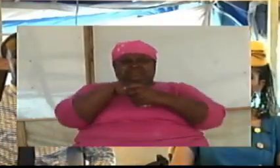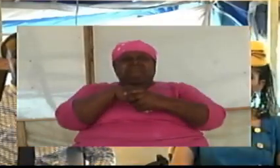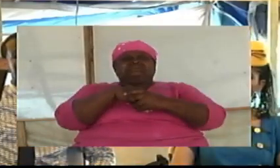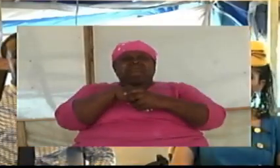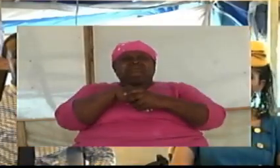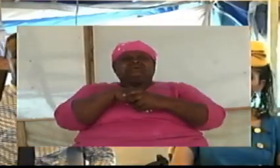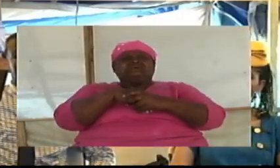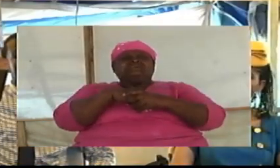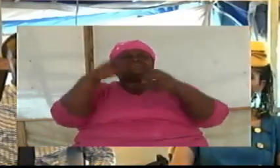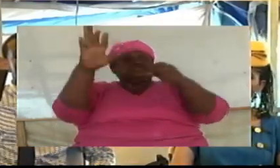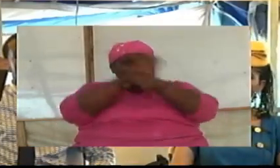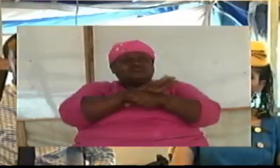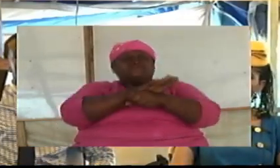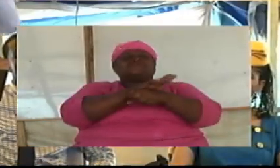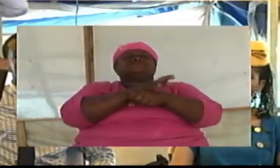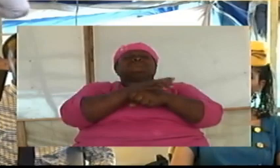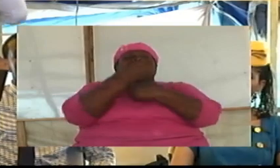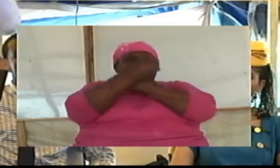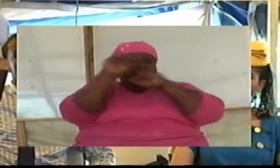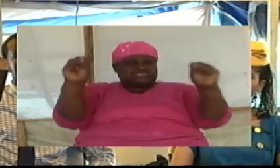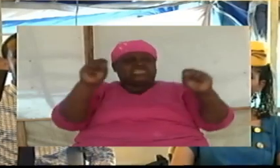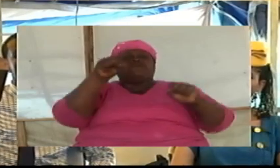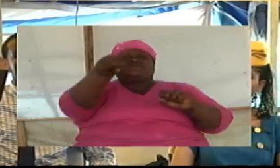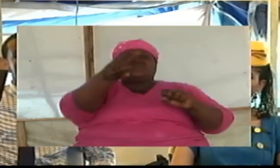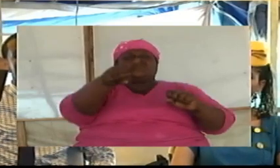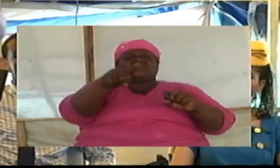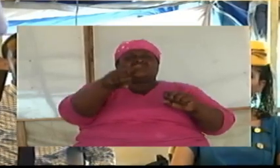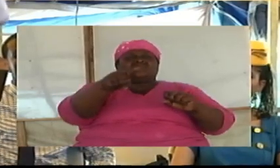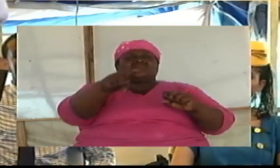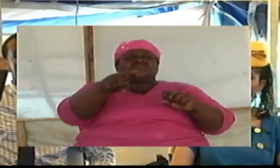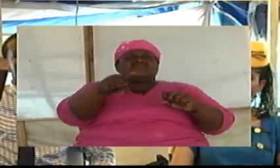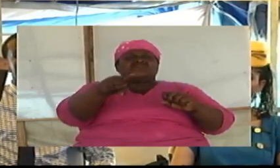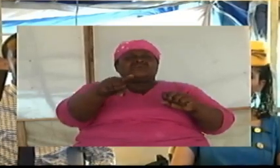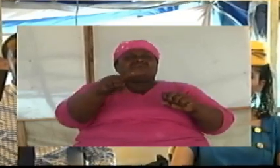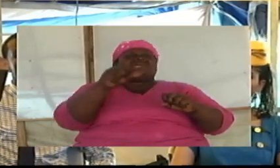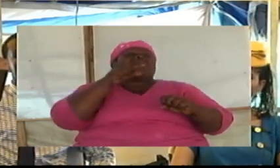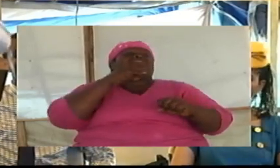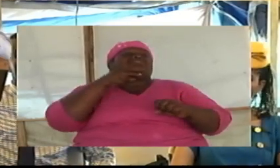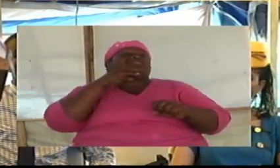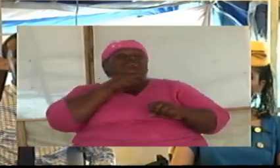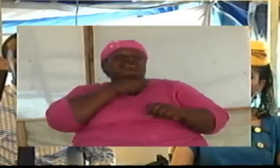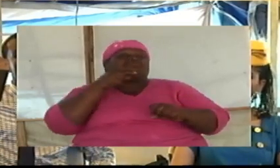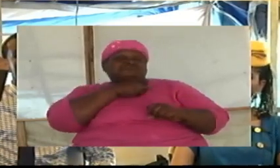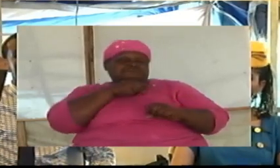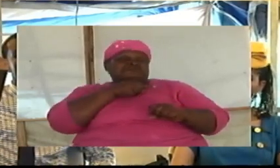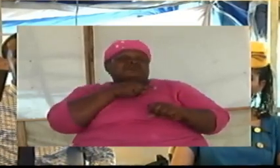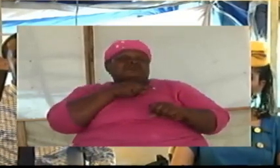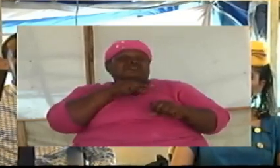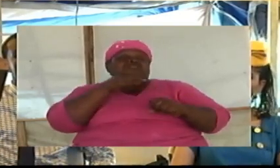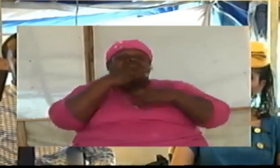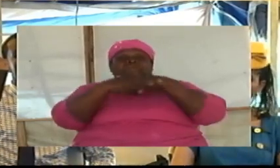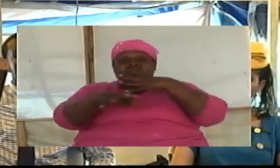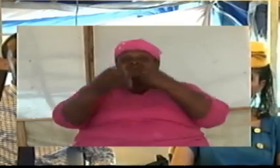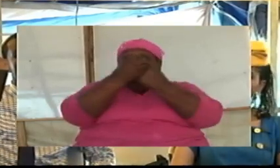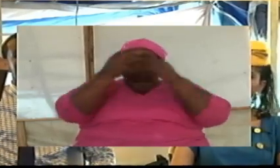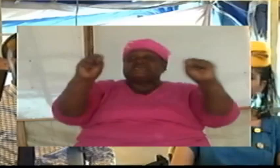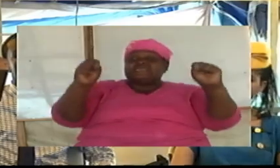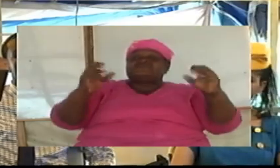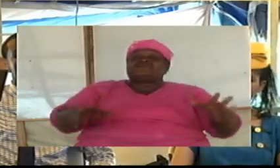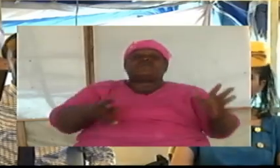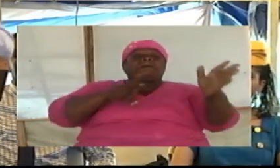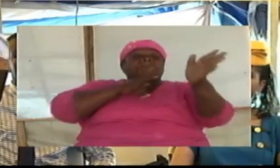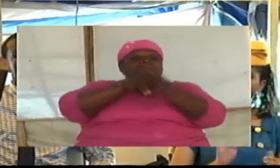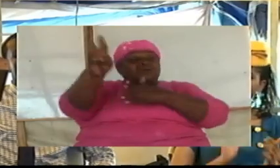save you. Praise God Almighty. If you're a homosexual, the blood can save you. If you're a murderer, the blood